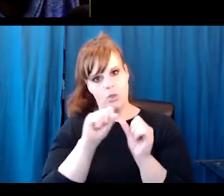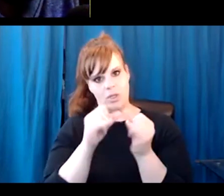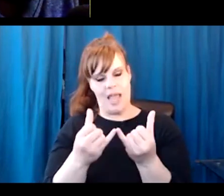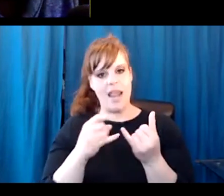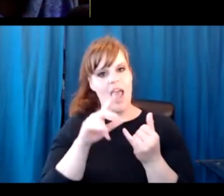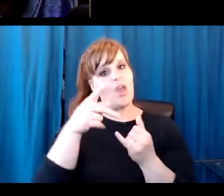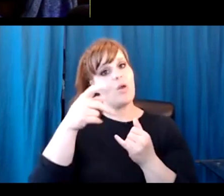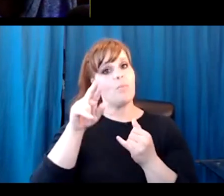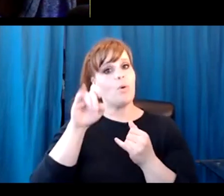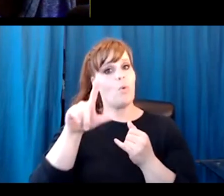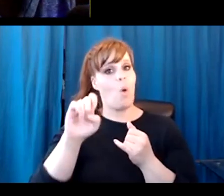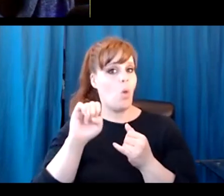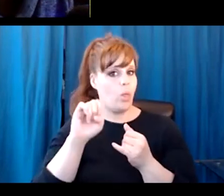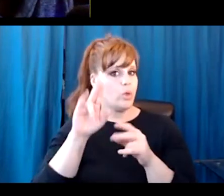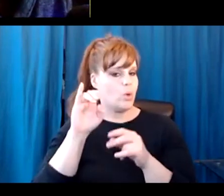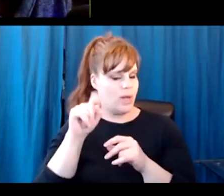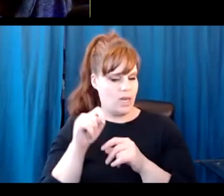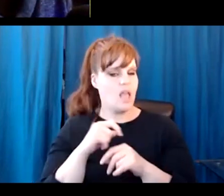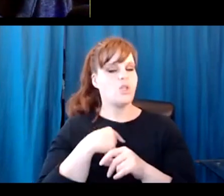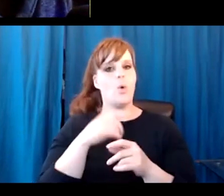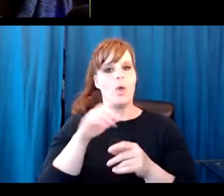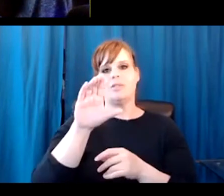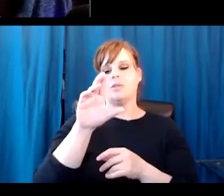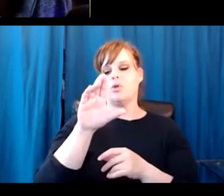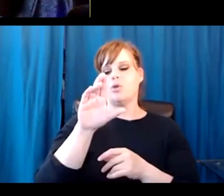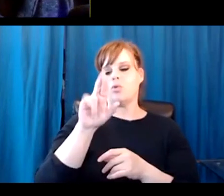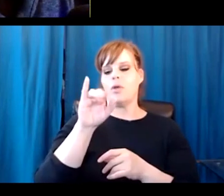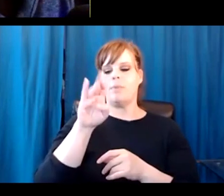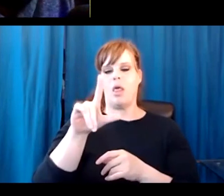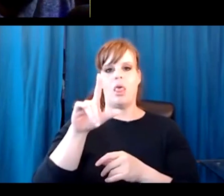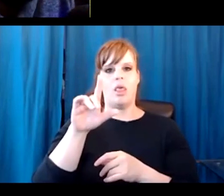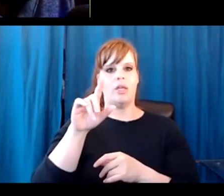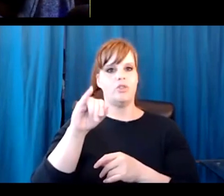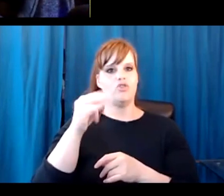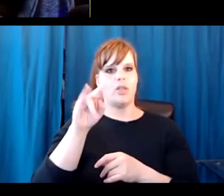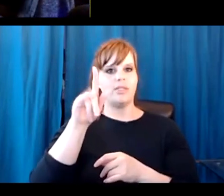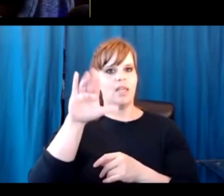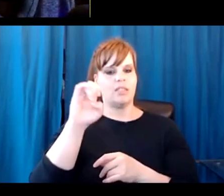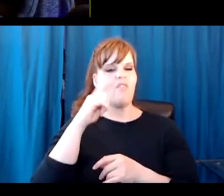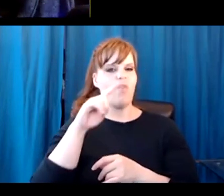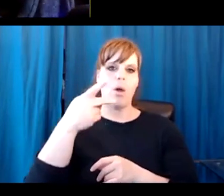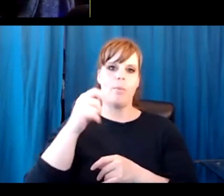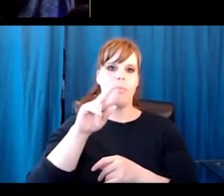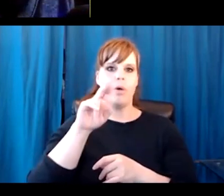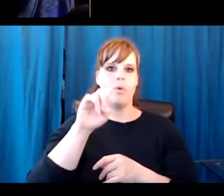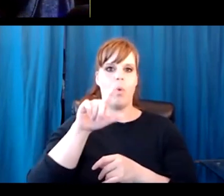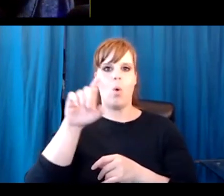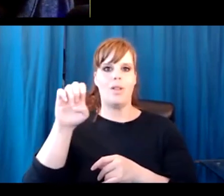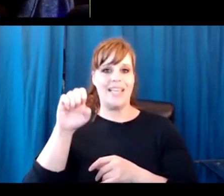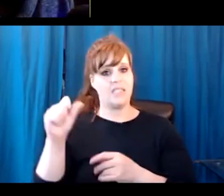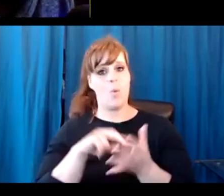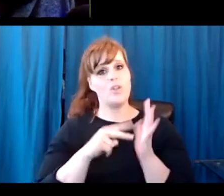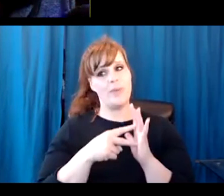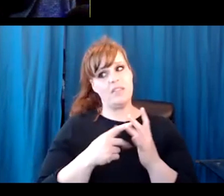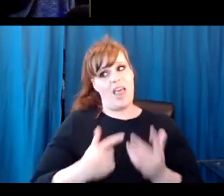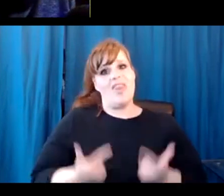essentially criminal justice, but for parolees. And that entailed basically living on Rikers Island.